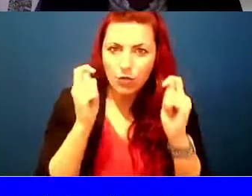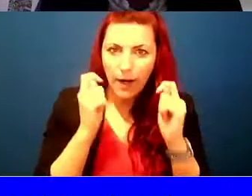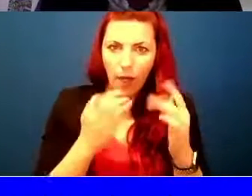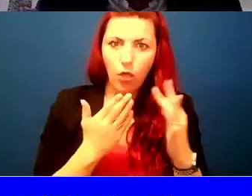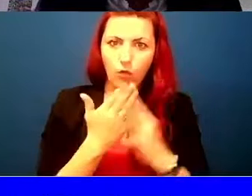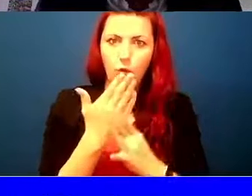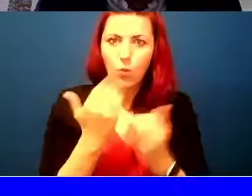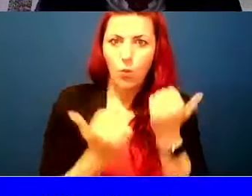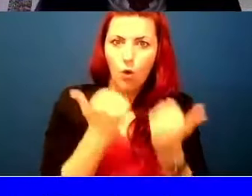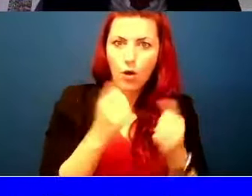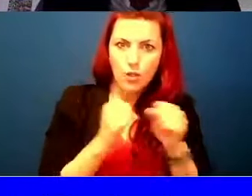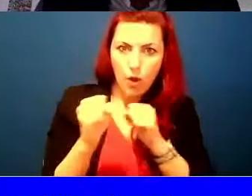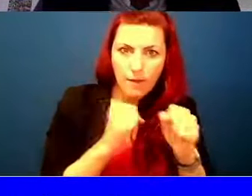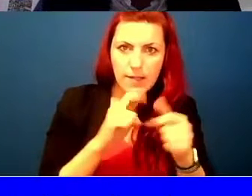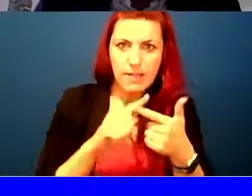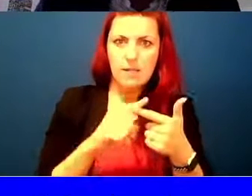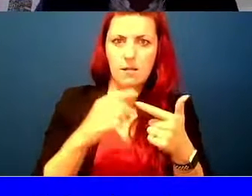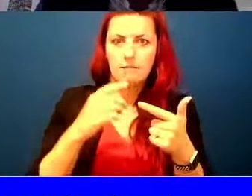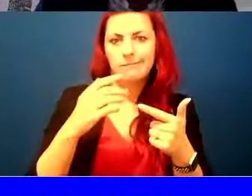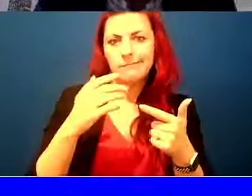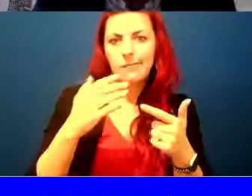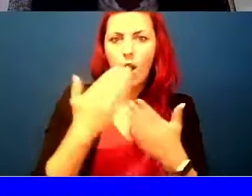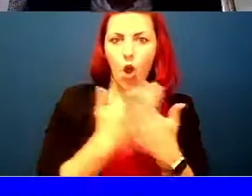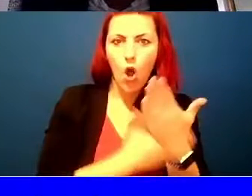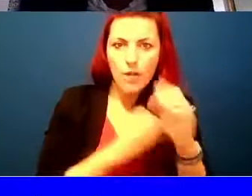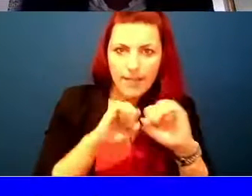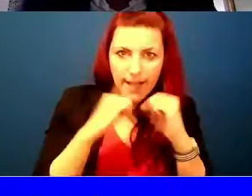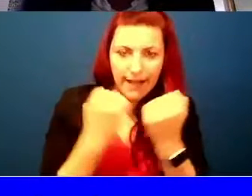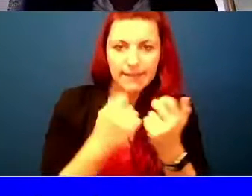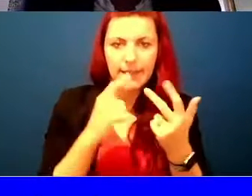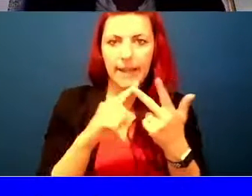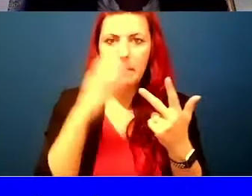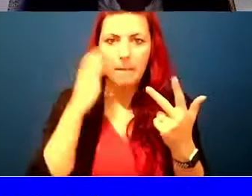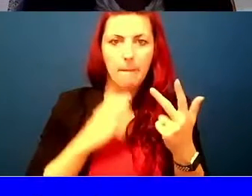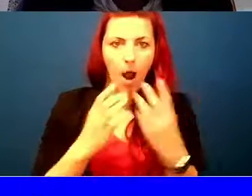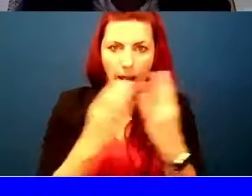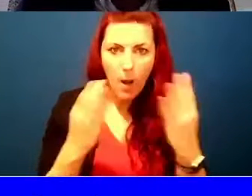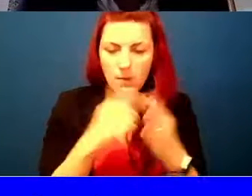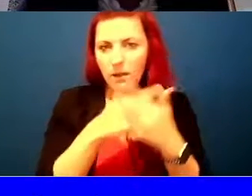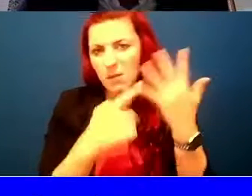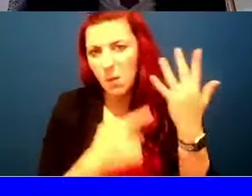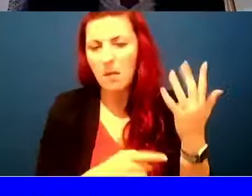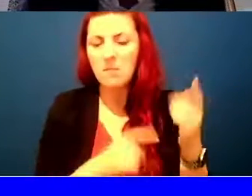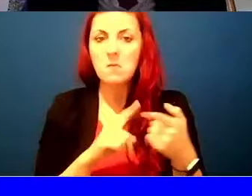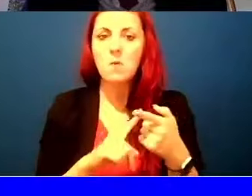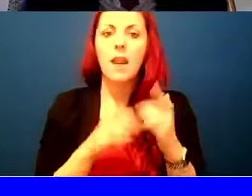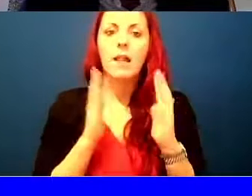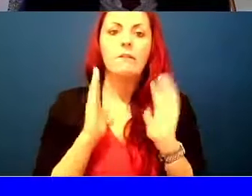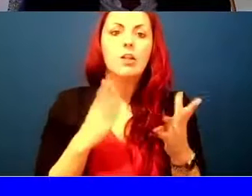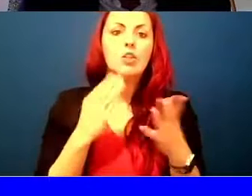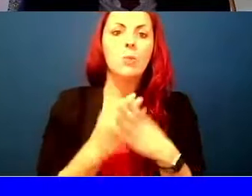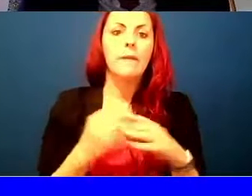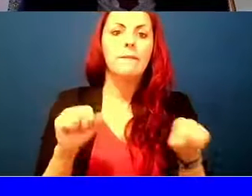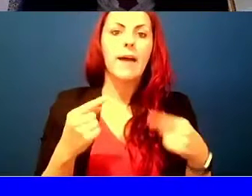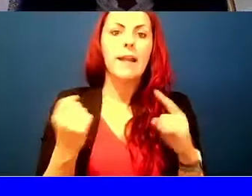Law Society, the Bar Council, and amongst our judiciary. Okay, so to finish with the final slide,